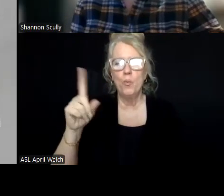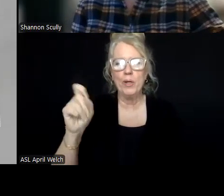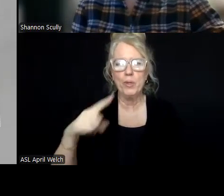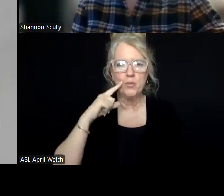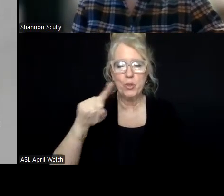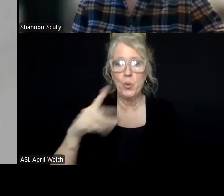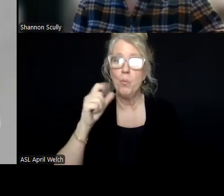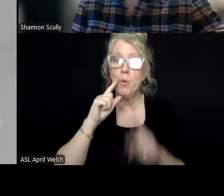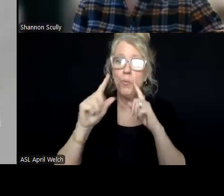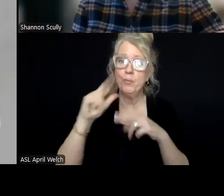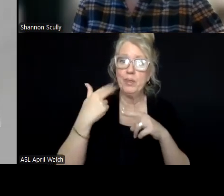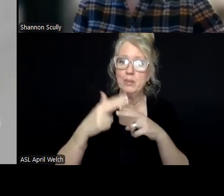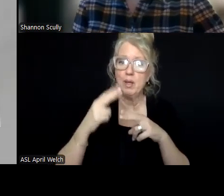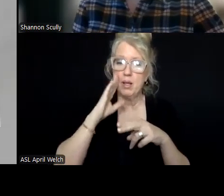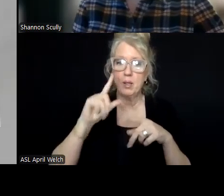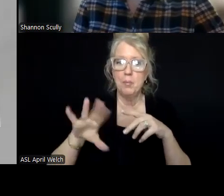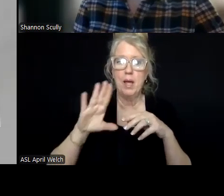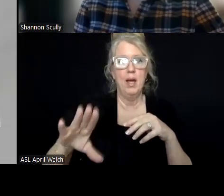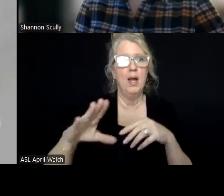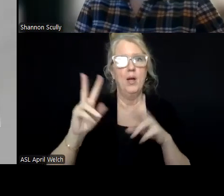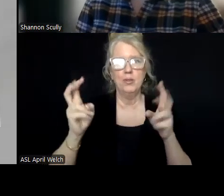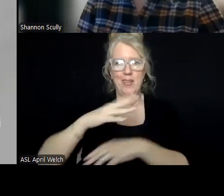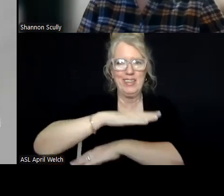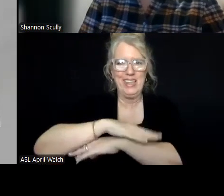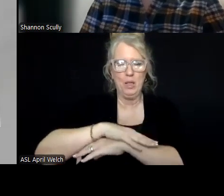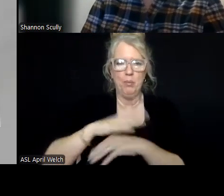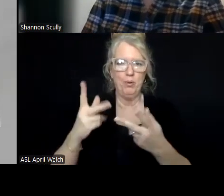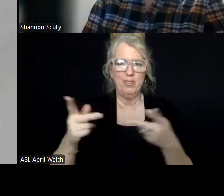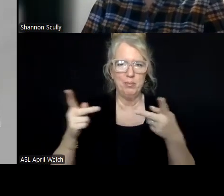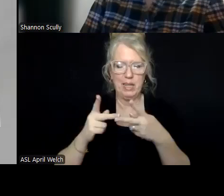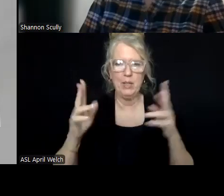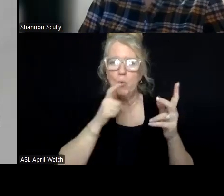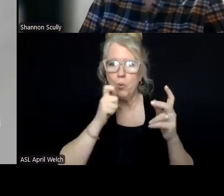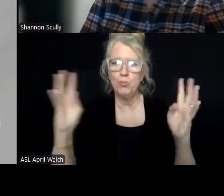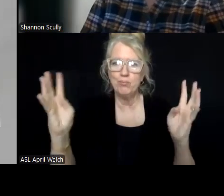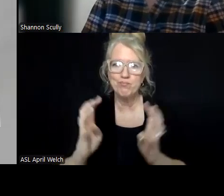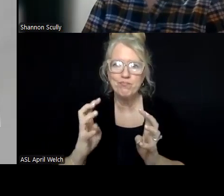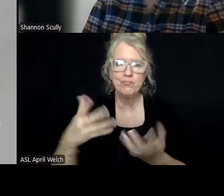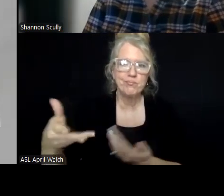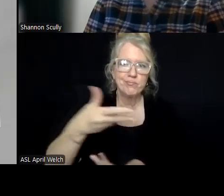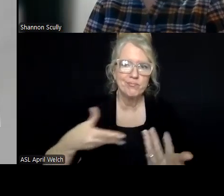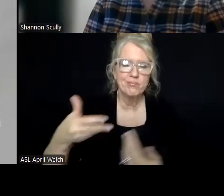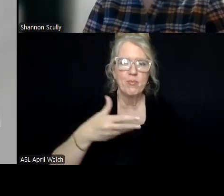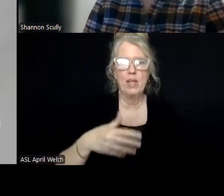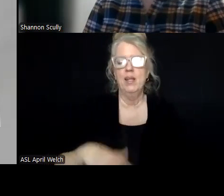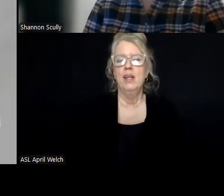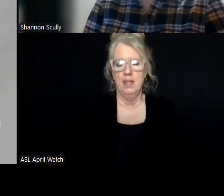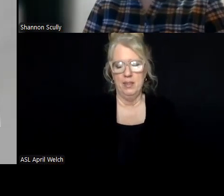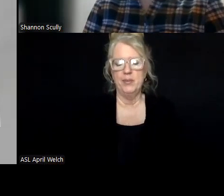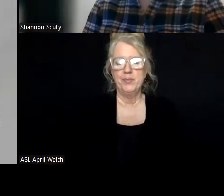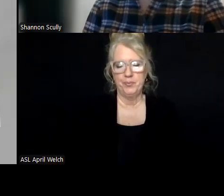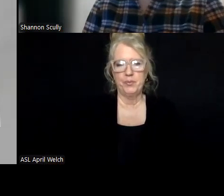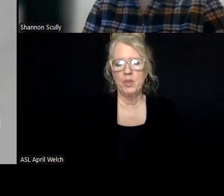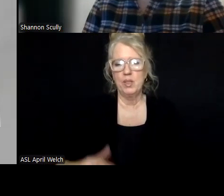we talk about the table, who should be at the table? There was a